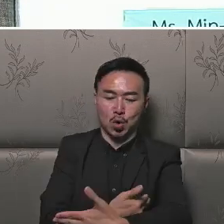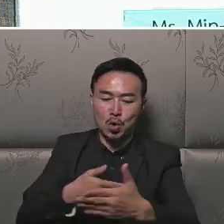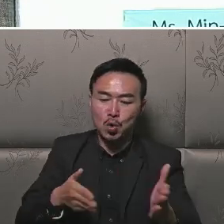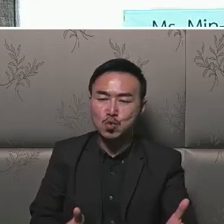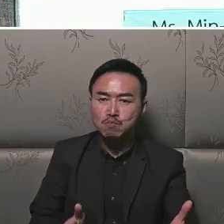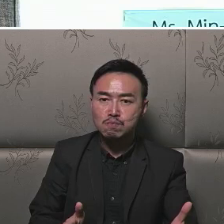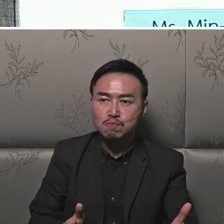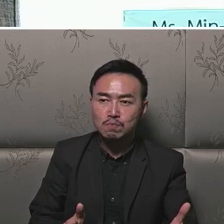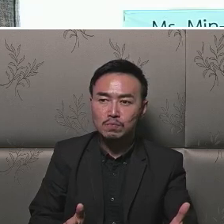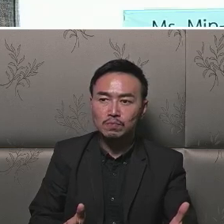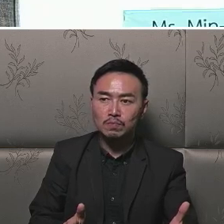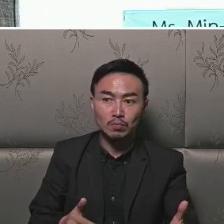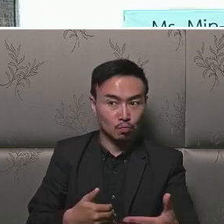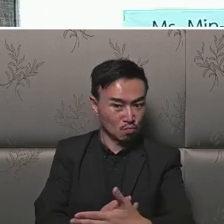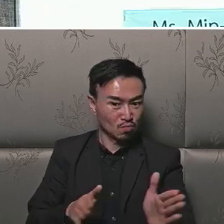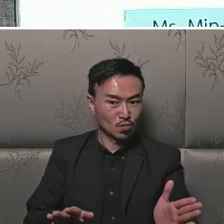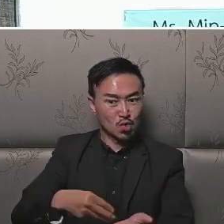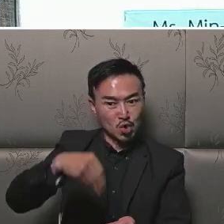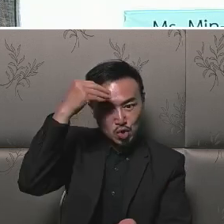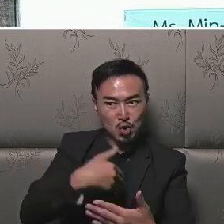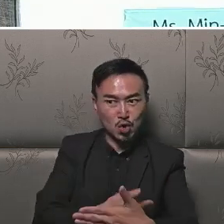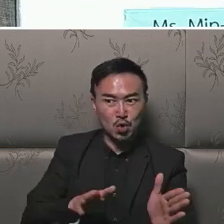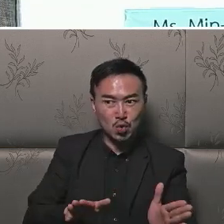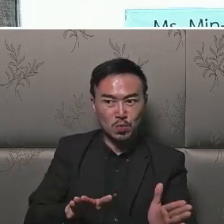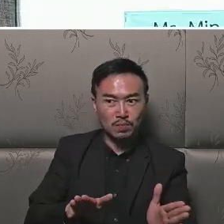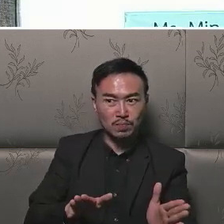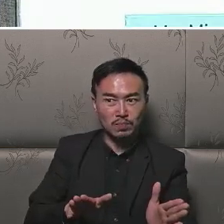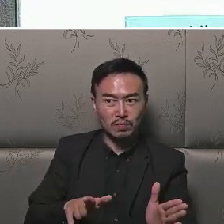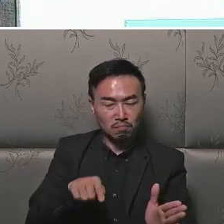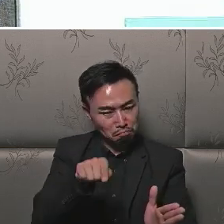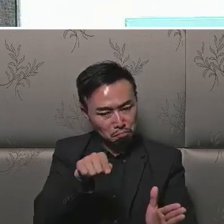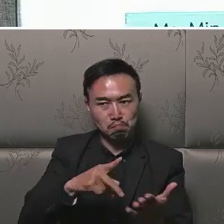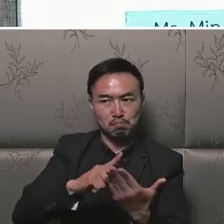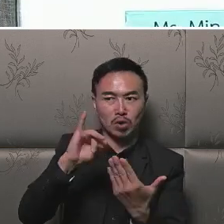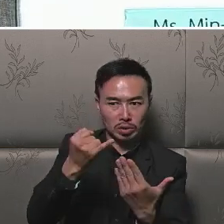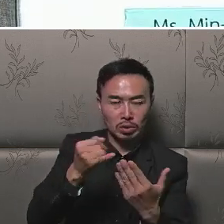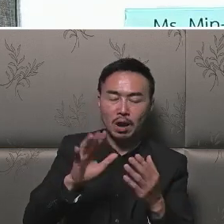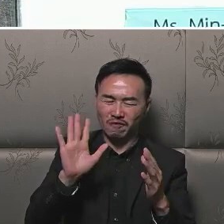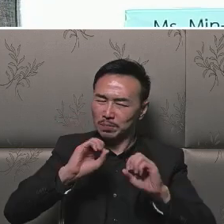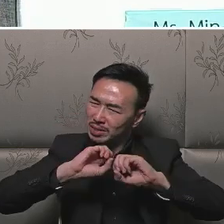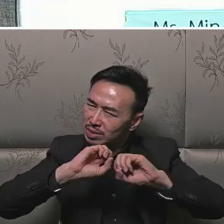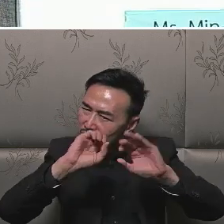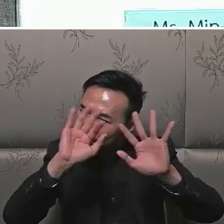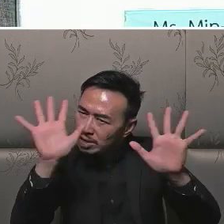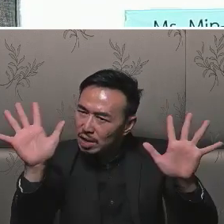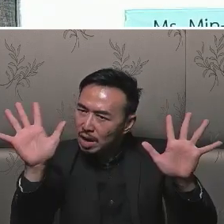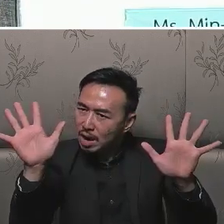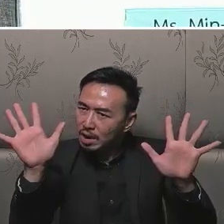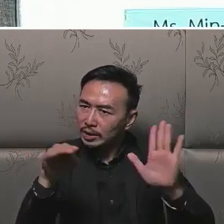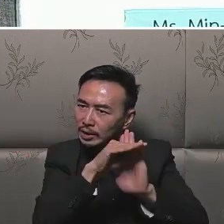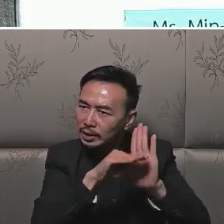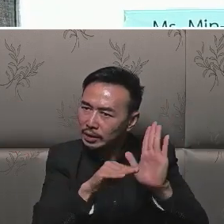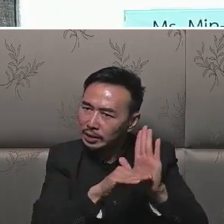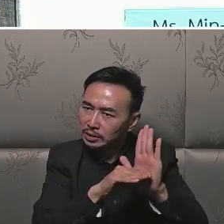have some structure. So that's why flexible methodologies would have structure, because in the